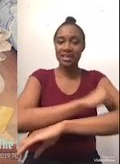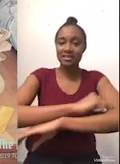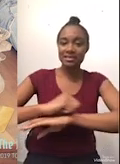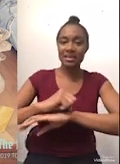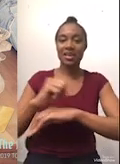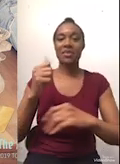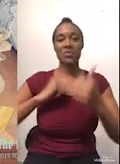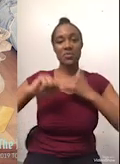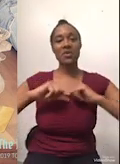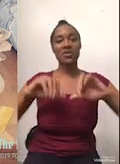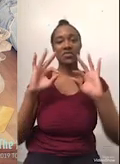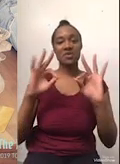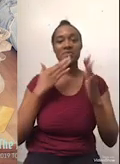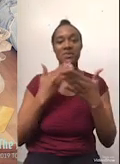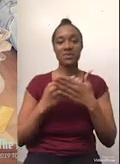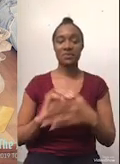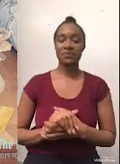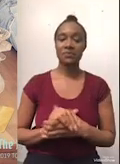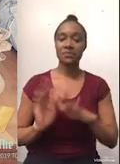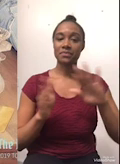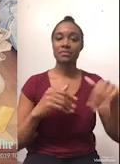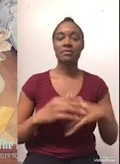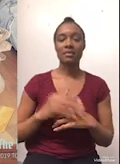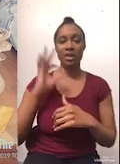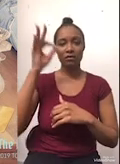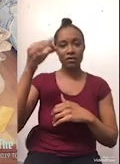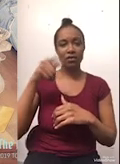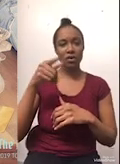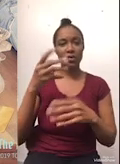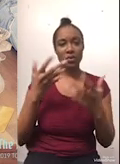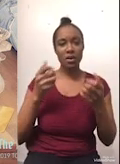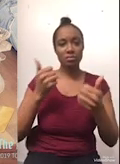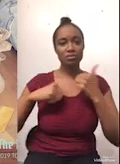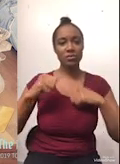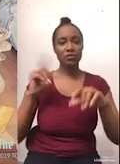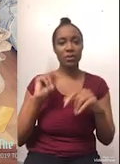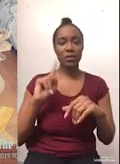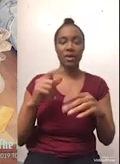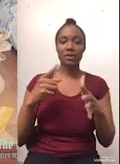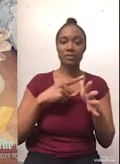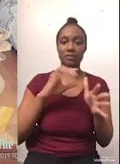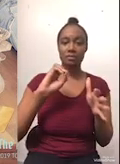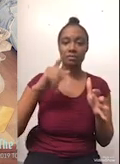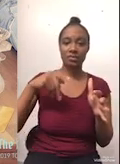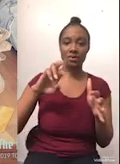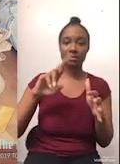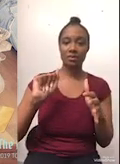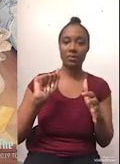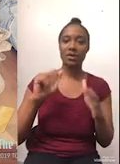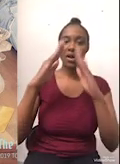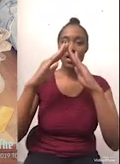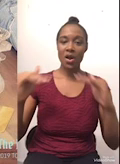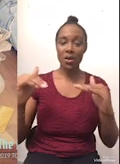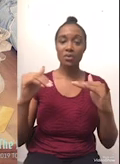Where would you like to perform in the future? Chinu, at the Opera House. We will do our utmost